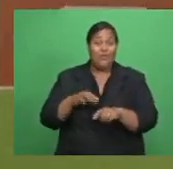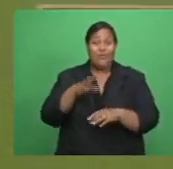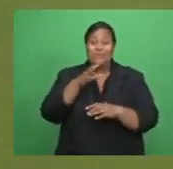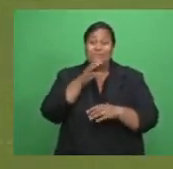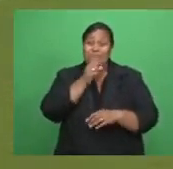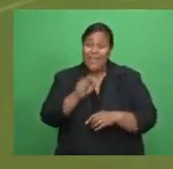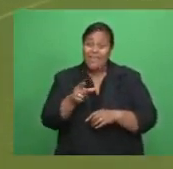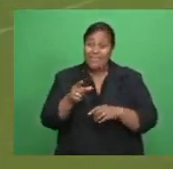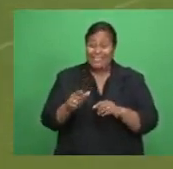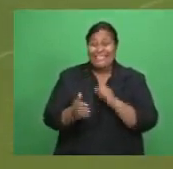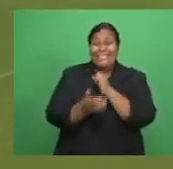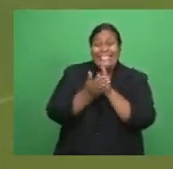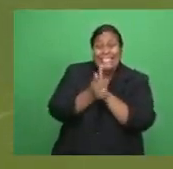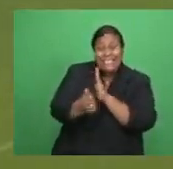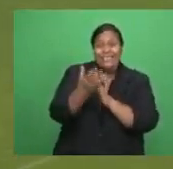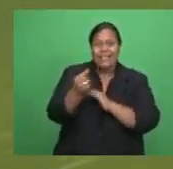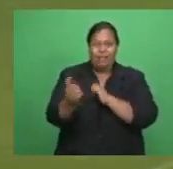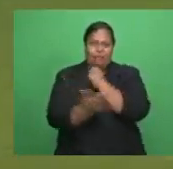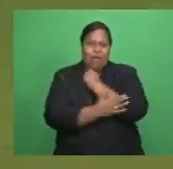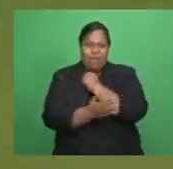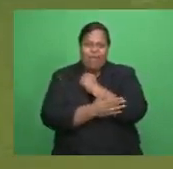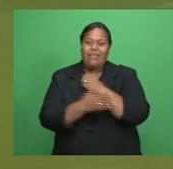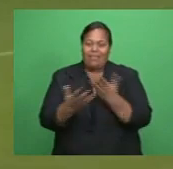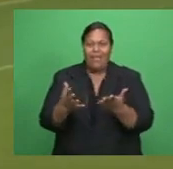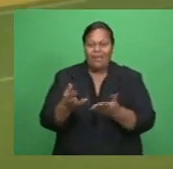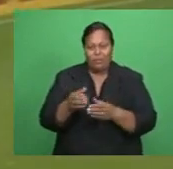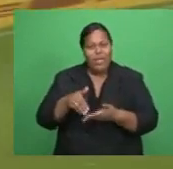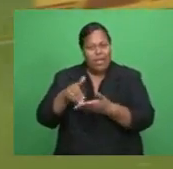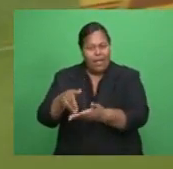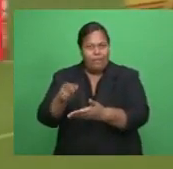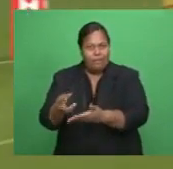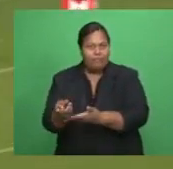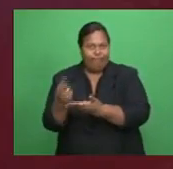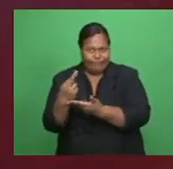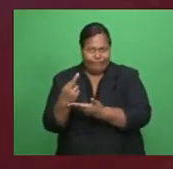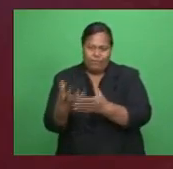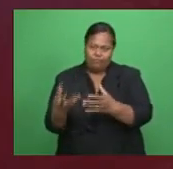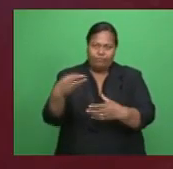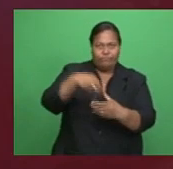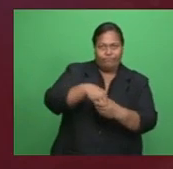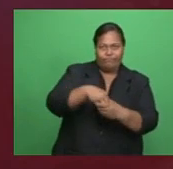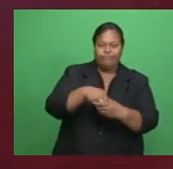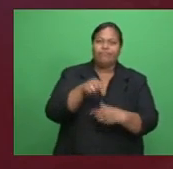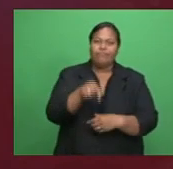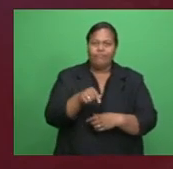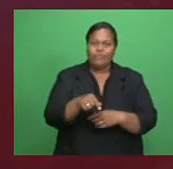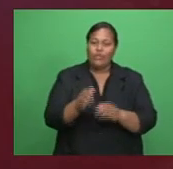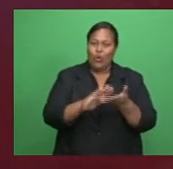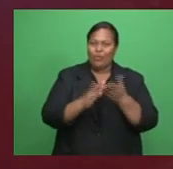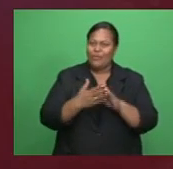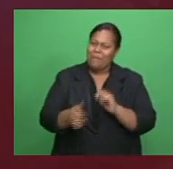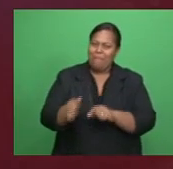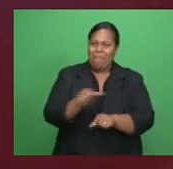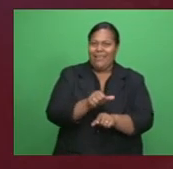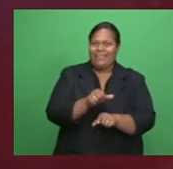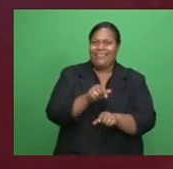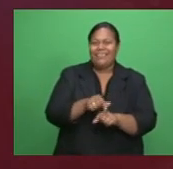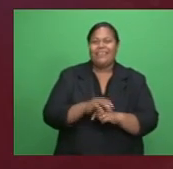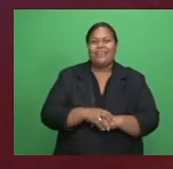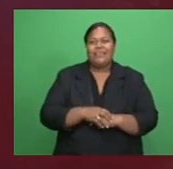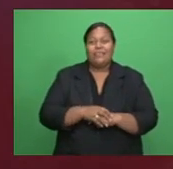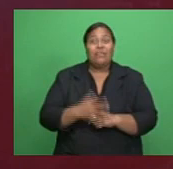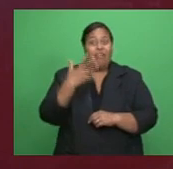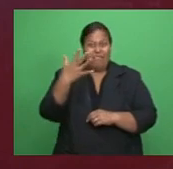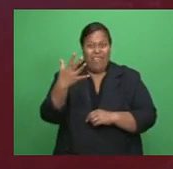and eventual reintegration into society. Nasila Sila has undertaken about 5 rehabilitation programs, some of which look at ownership